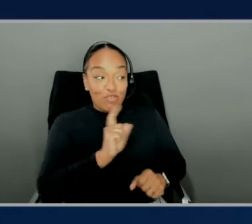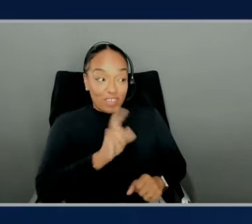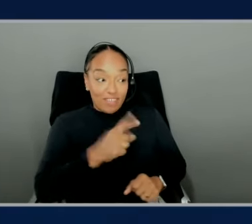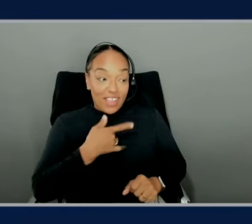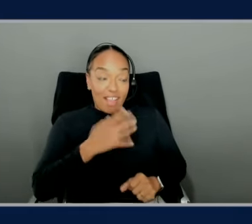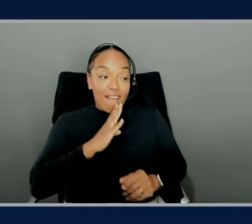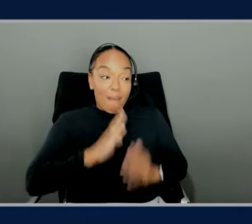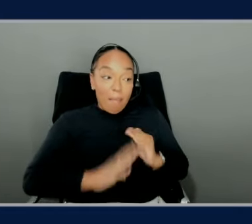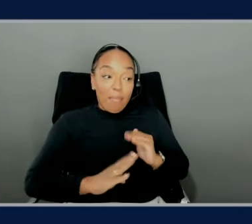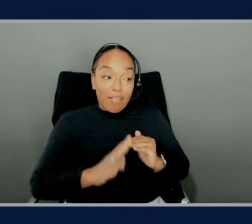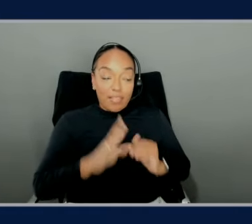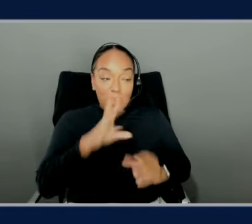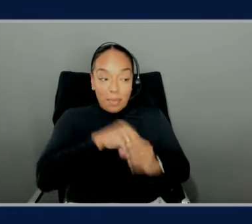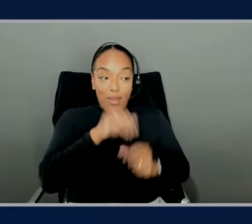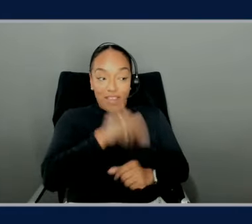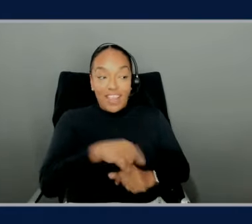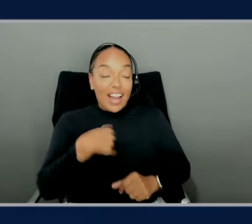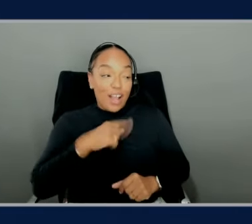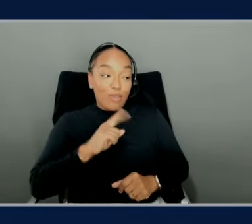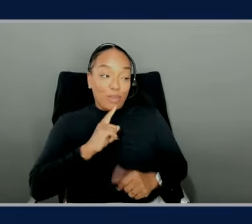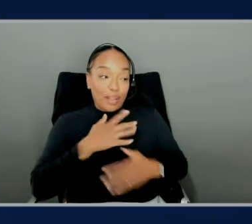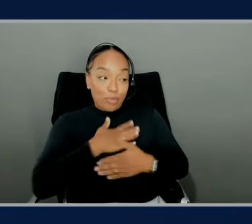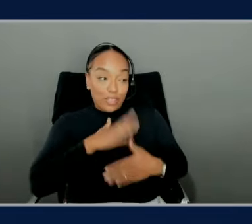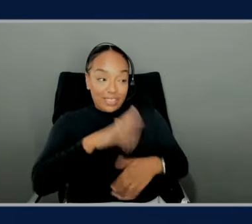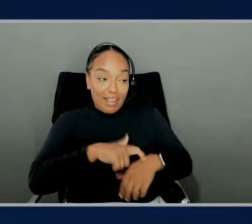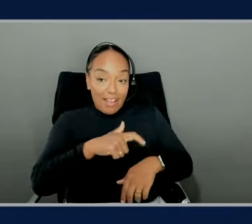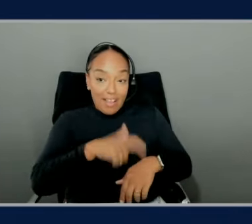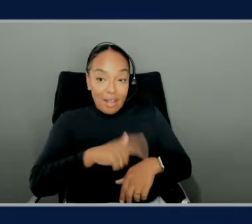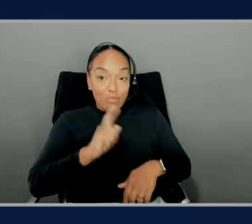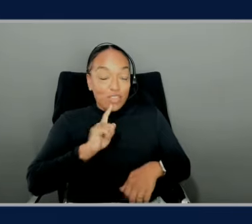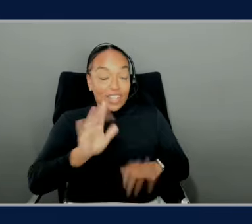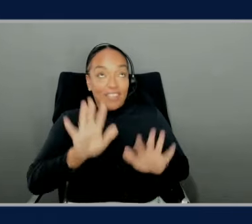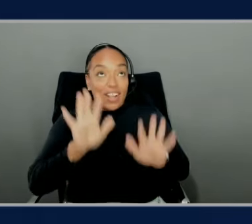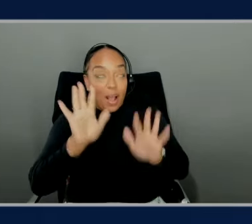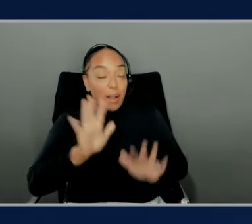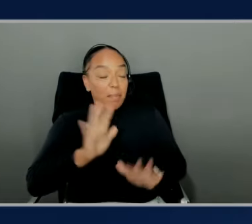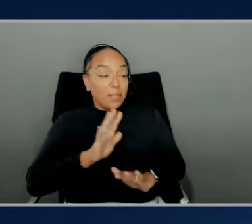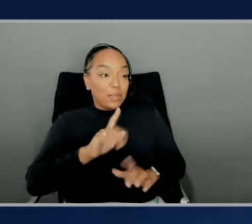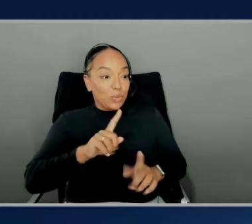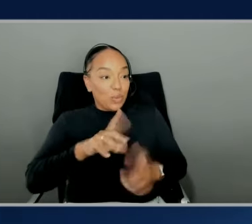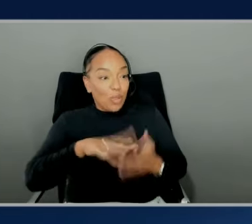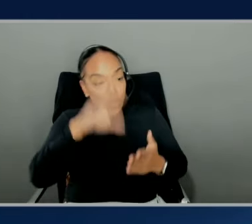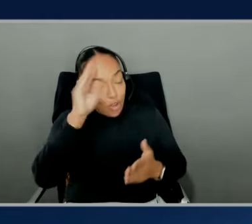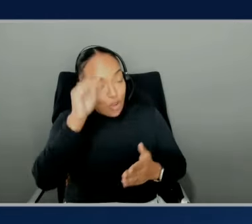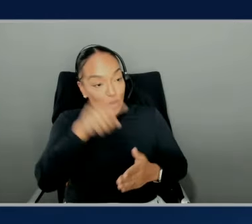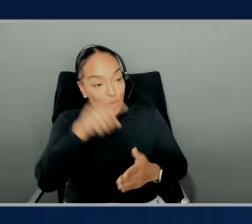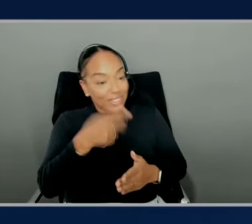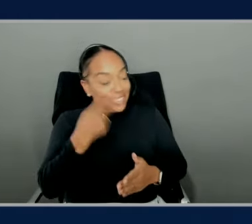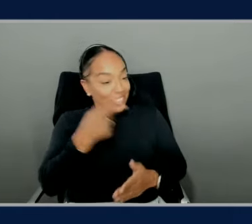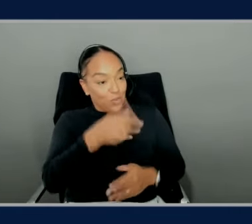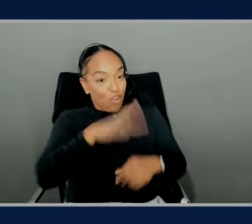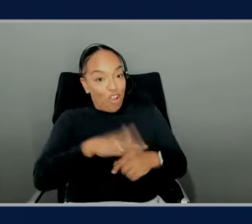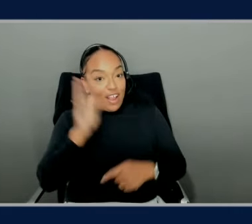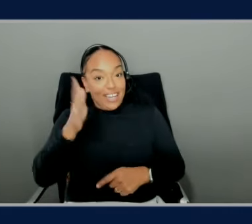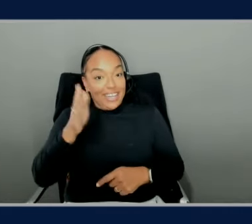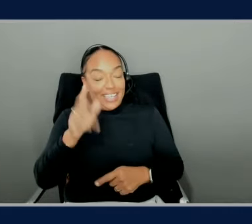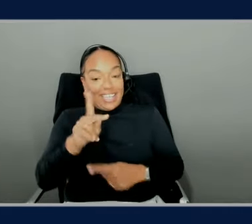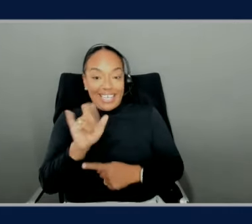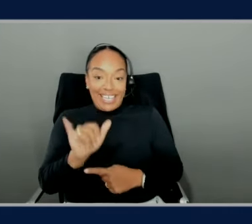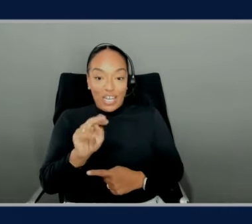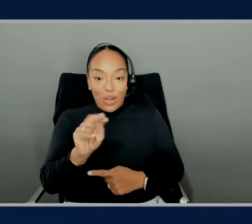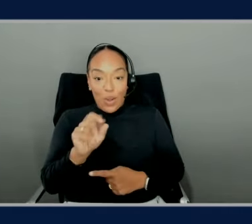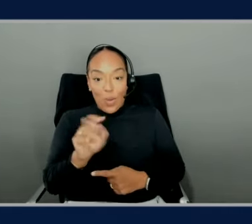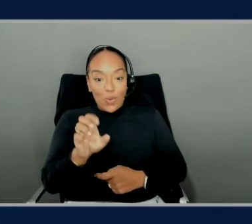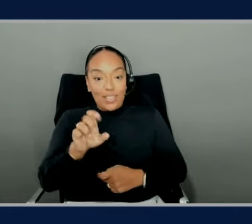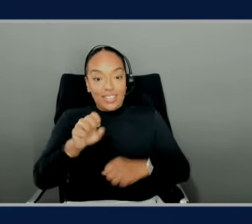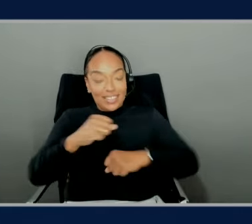Well, I really appreciate the time. It has been phenomenal to learn and to see you on the keynote stage and then to grace us with your presence here on AWS